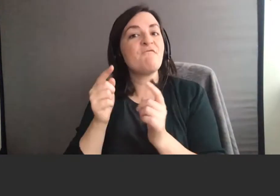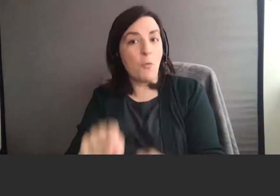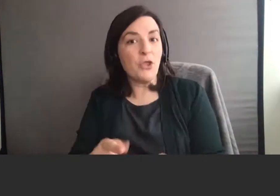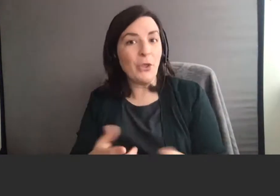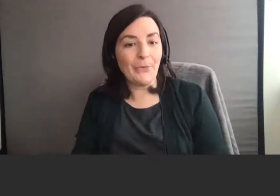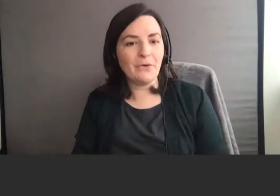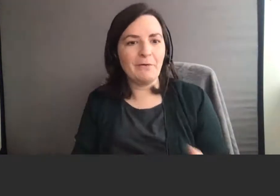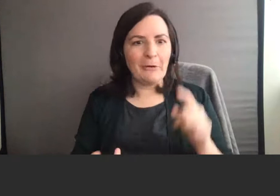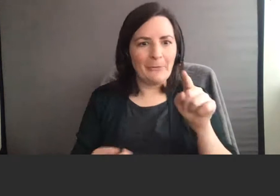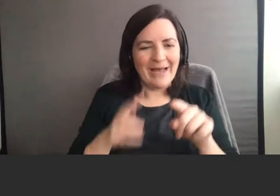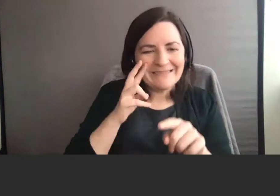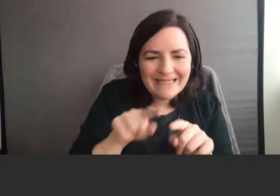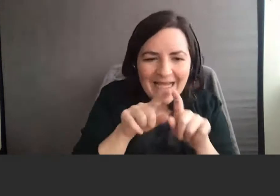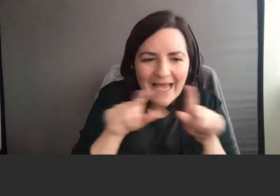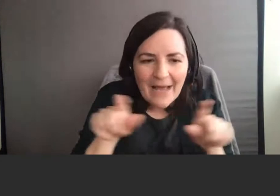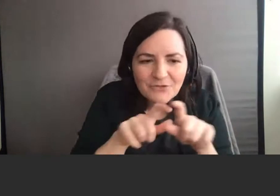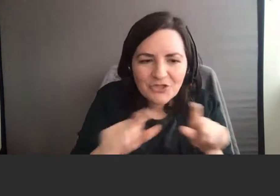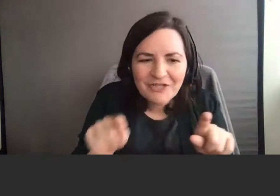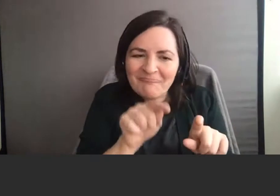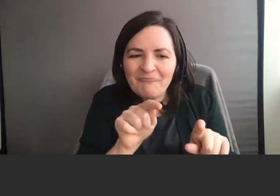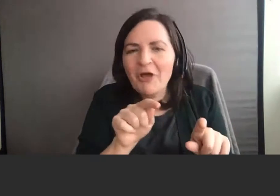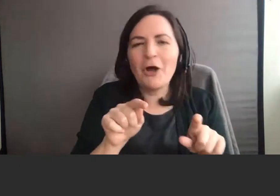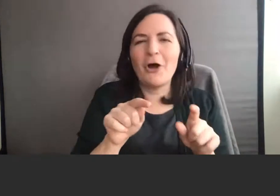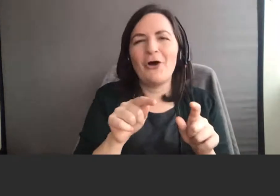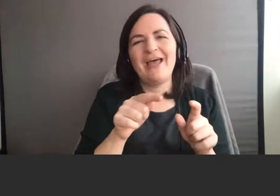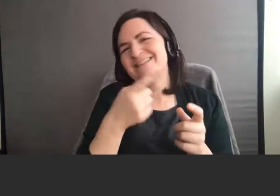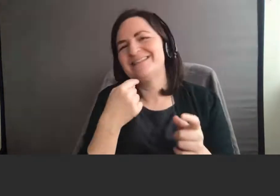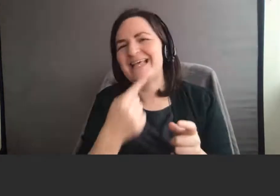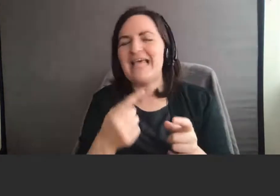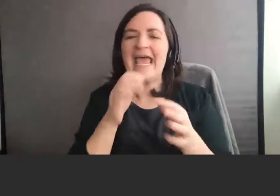interview, I-N-T-E-R,